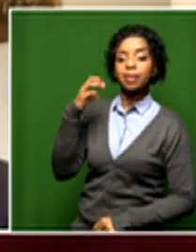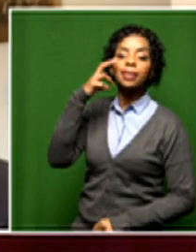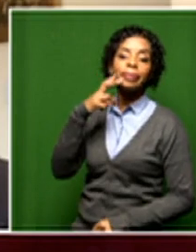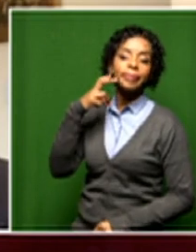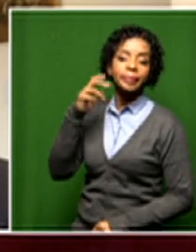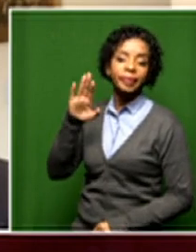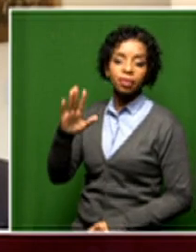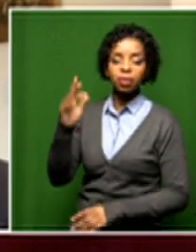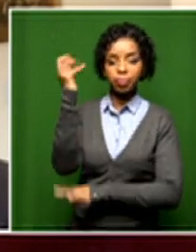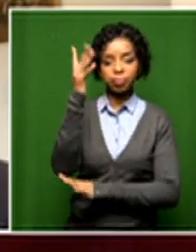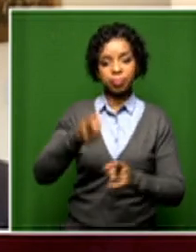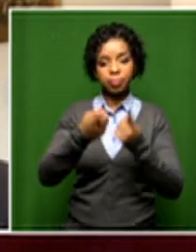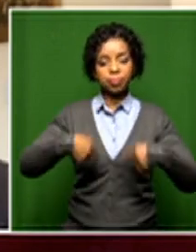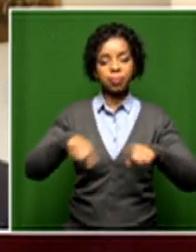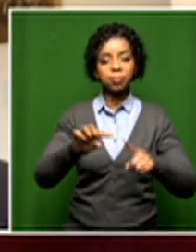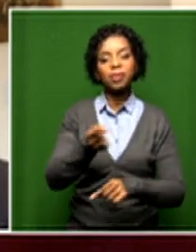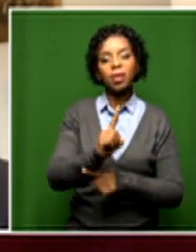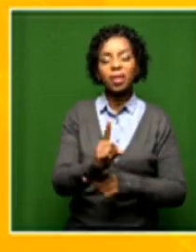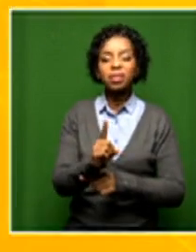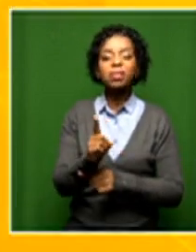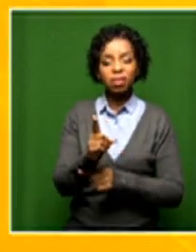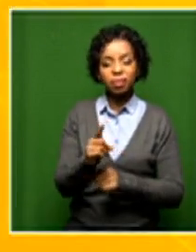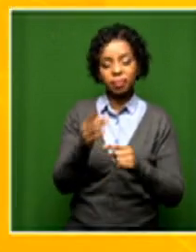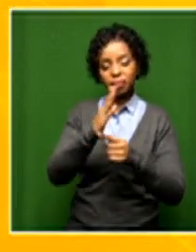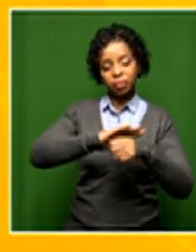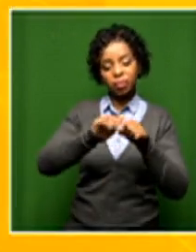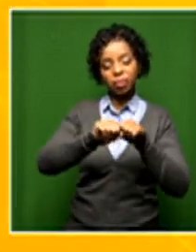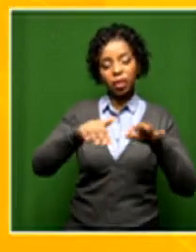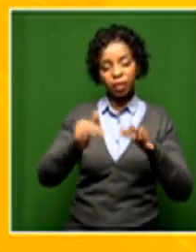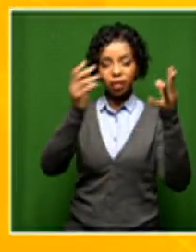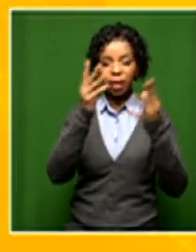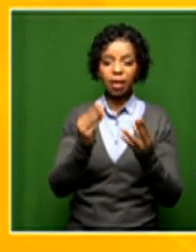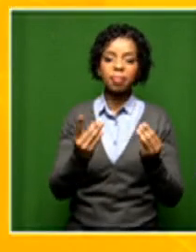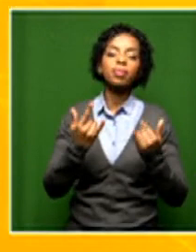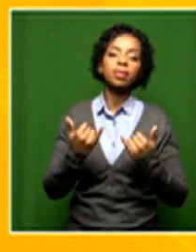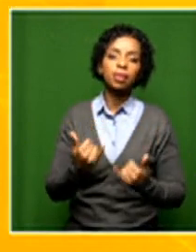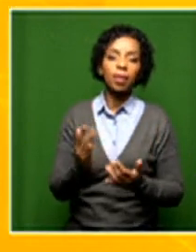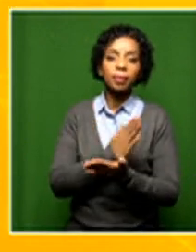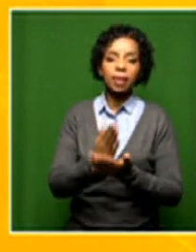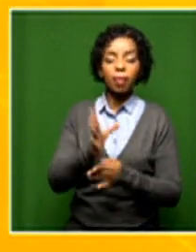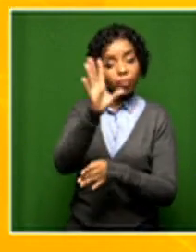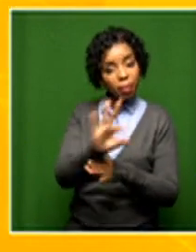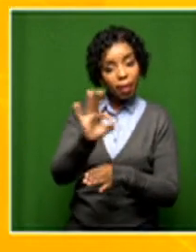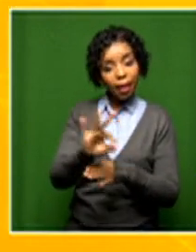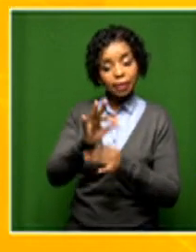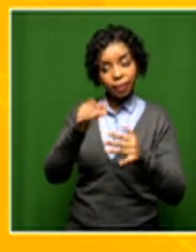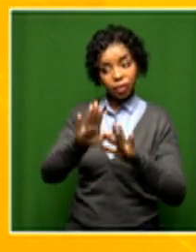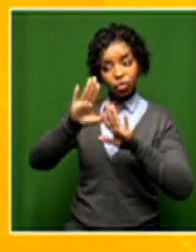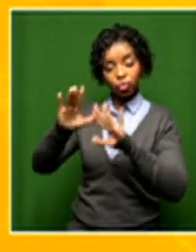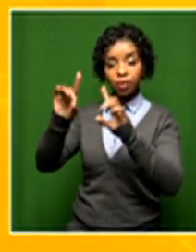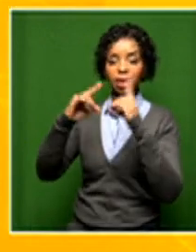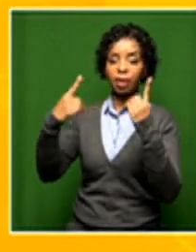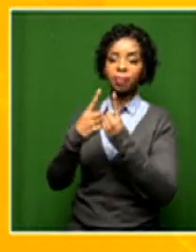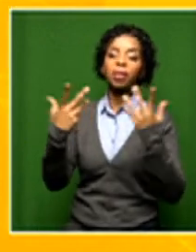speaking to us about the latest around the COVID-19 statistics and, of course, some of the measures planned by the department to